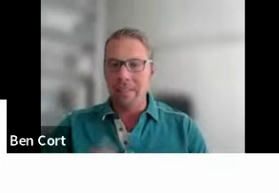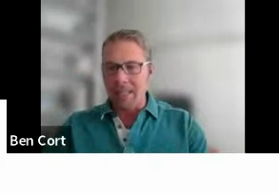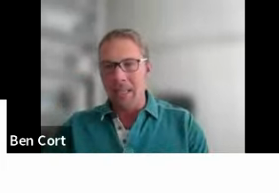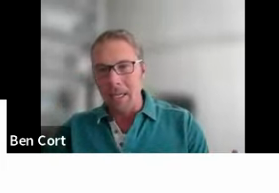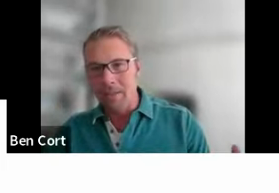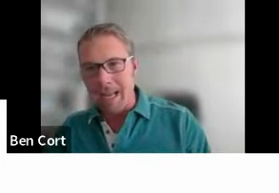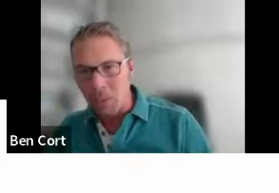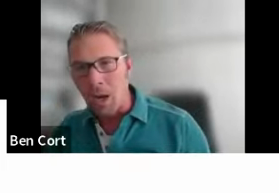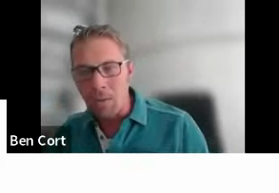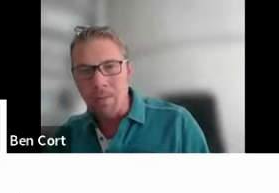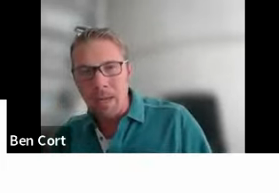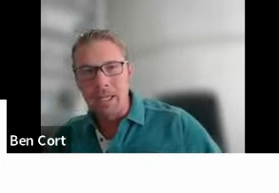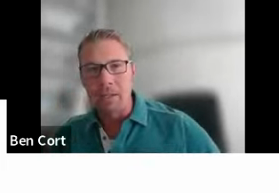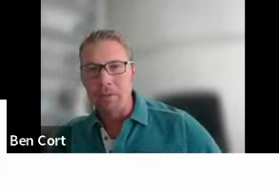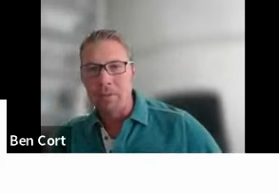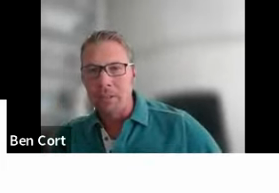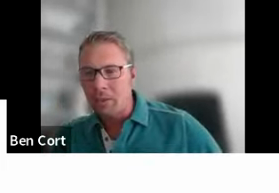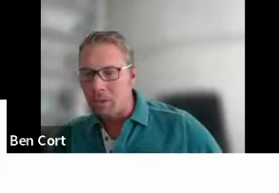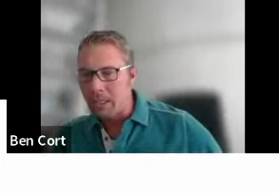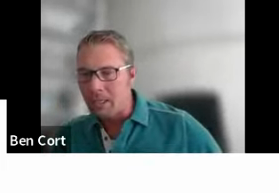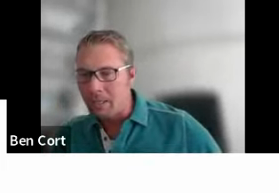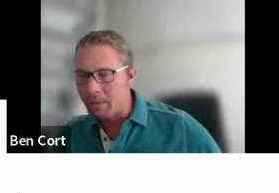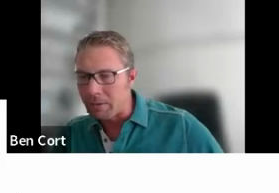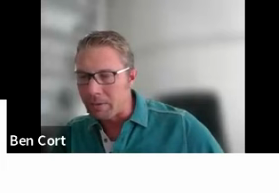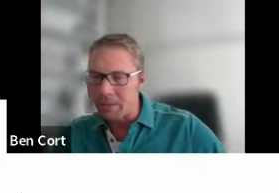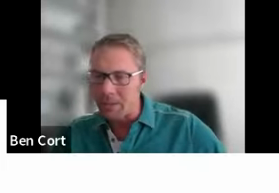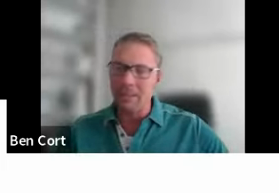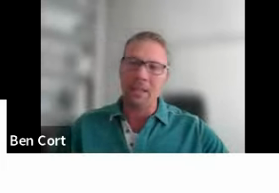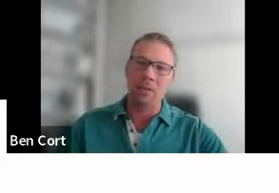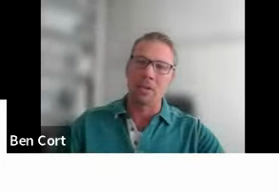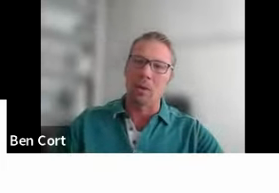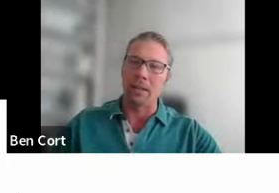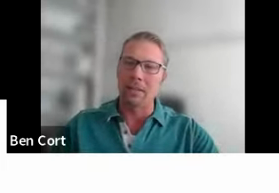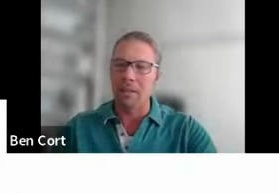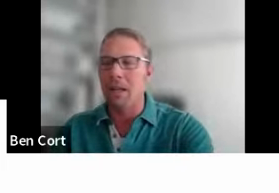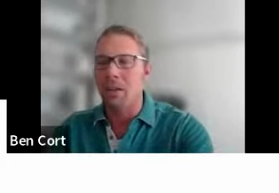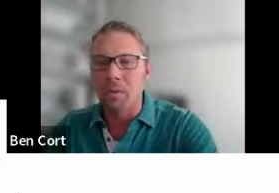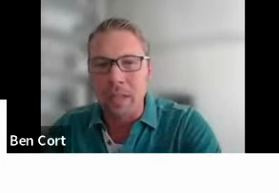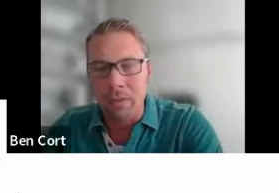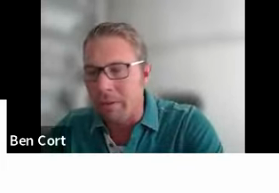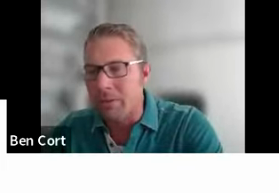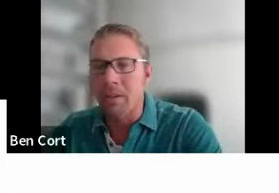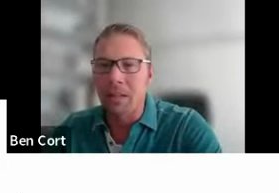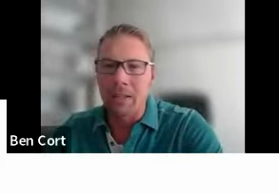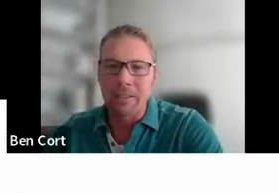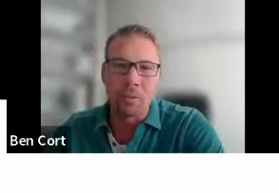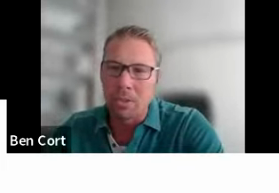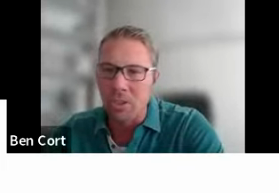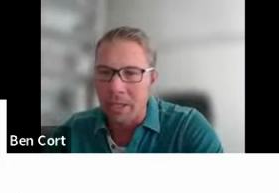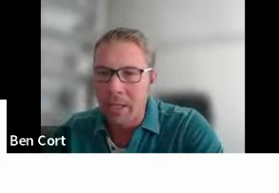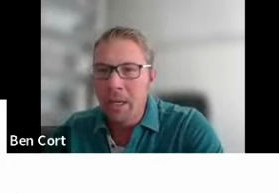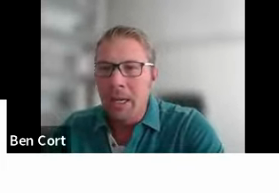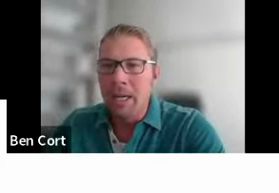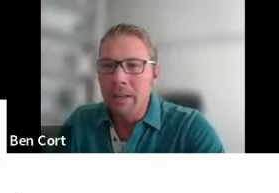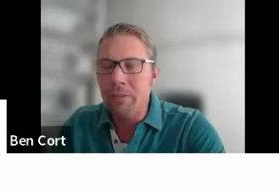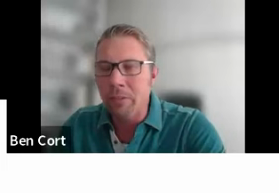to see exactly why we made cannabis illegal in 1937. Listen, this country's great. It's done a lot of cool stuff. It's also done a lot of stupid